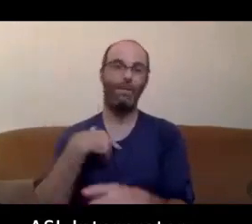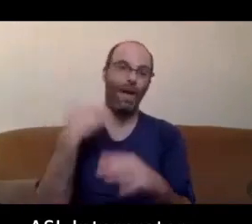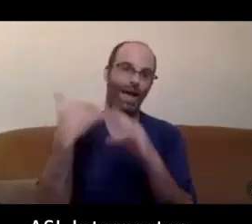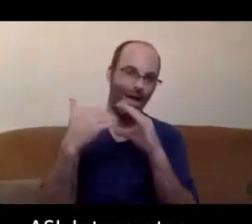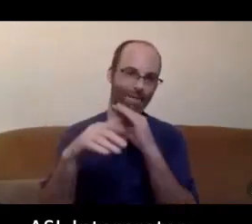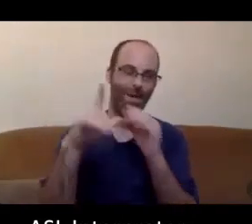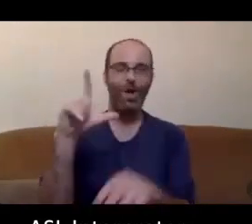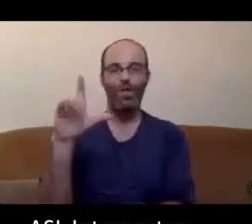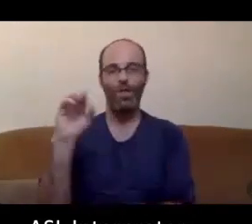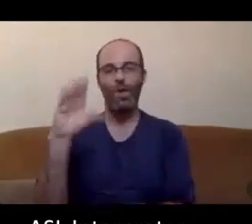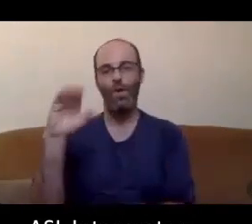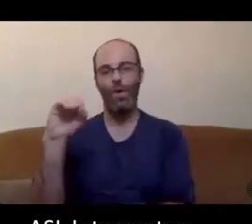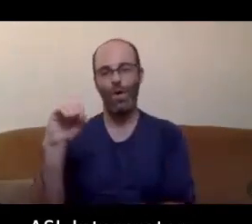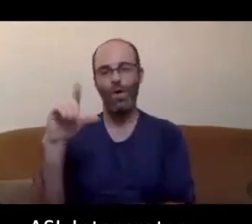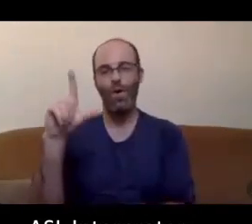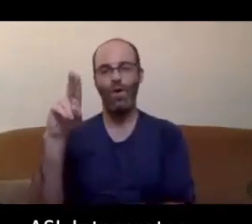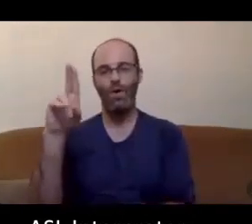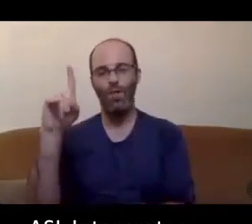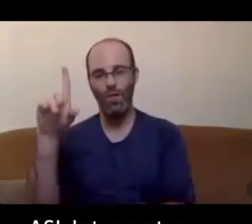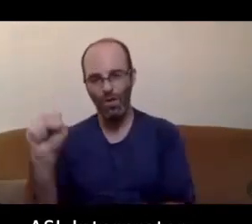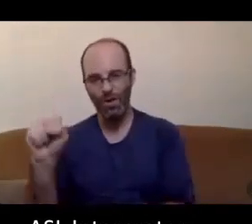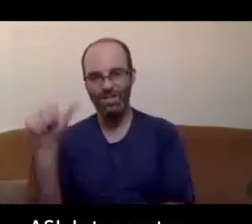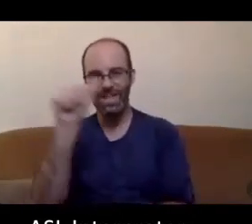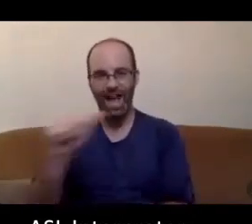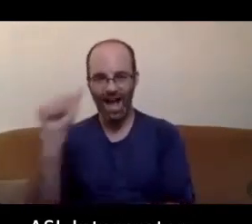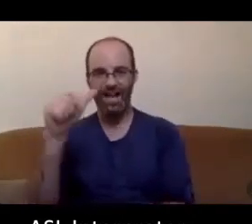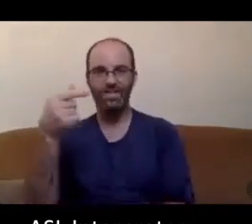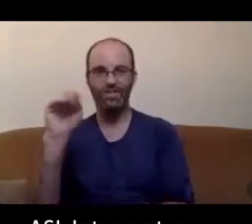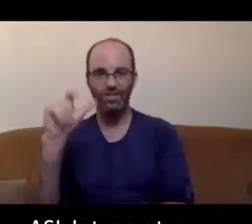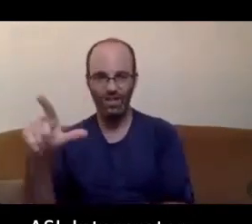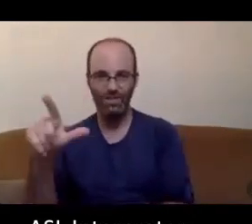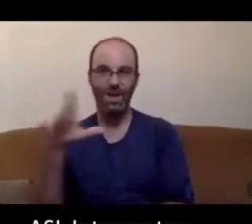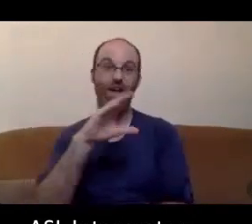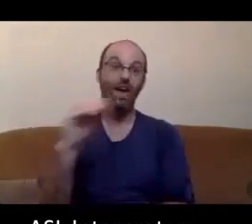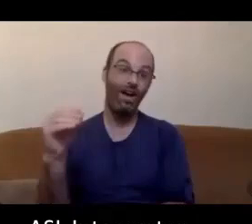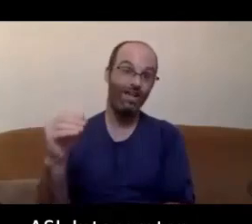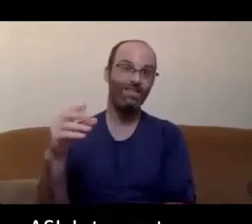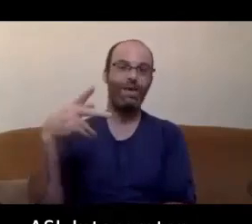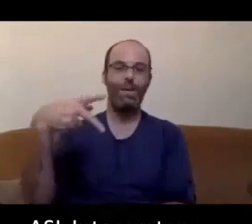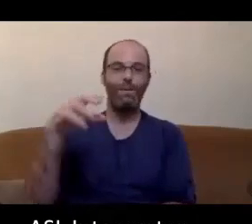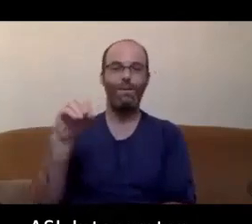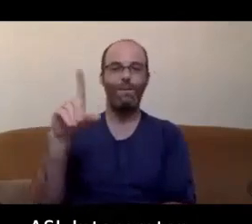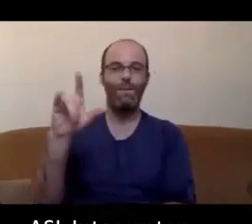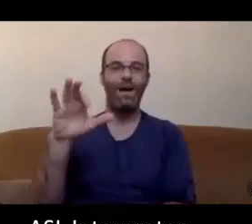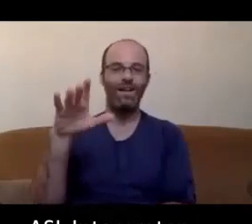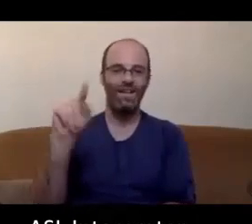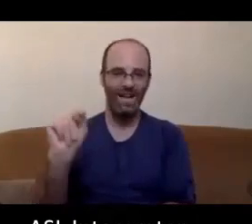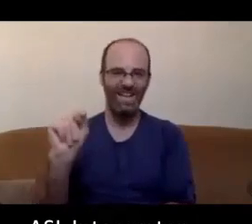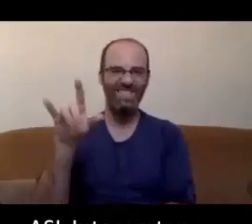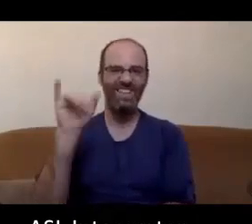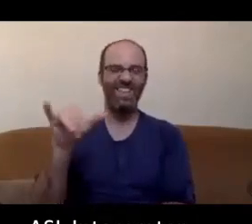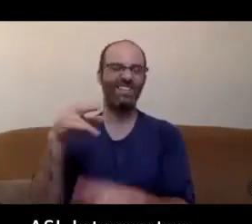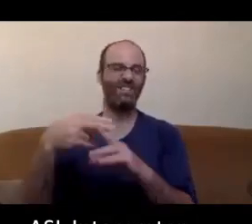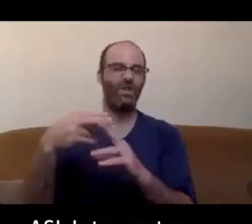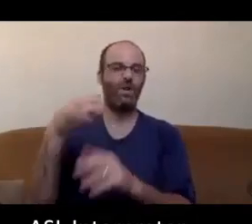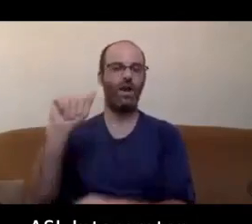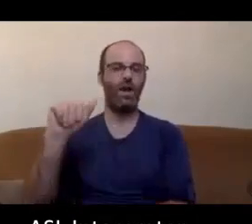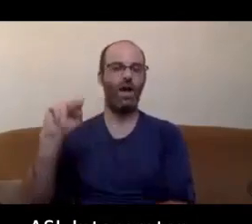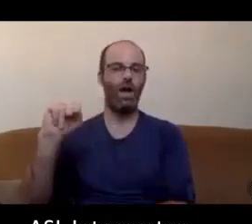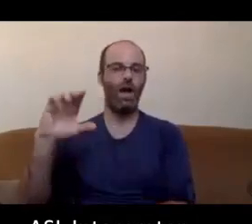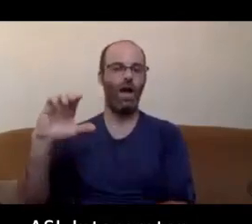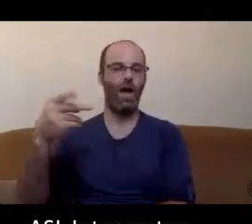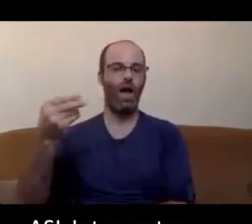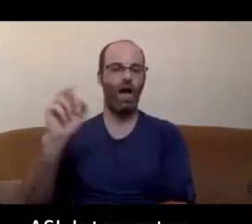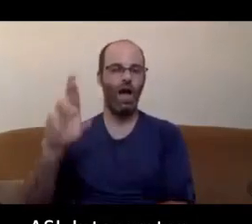locoludus@gmail.com. And the podcast, Loco Ludus, which is an Anchor podcast. And people can leave